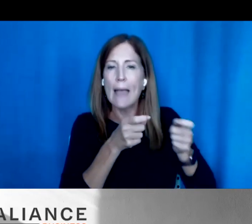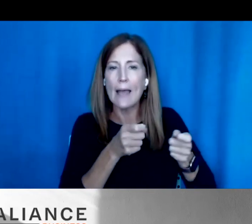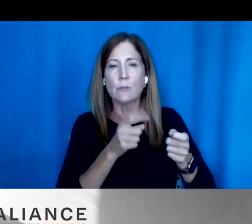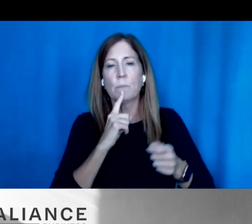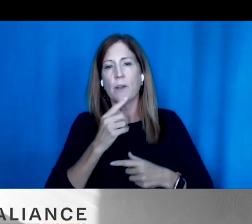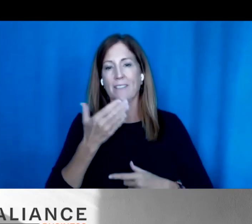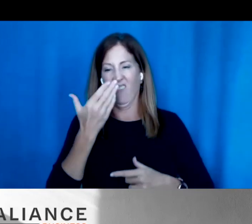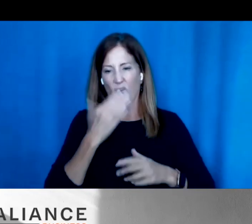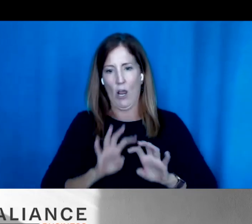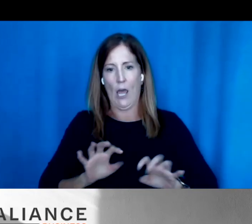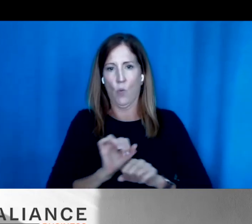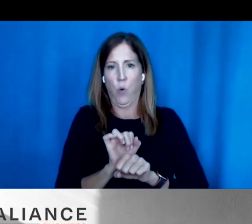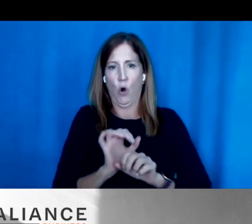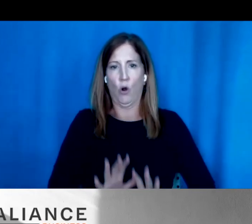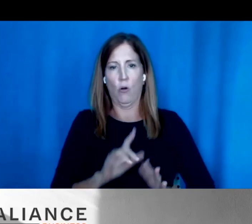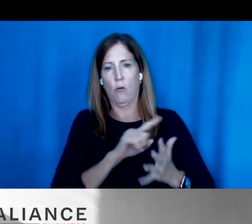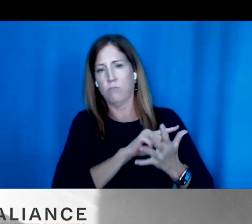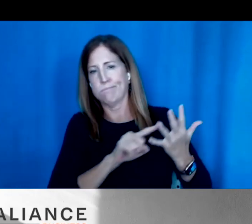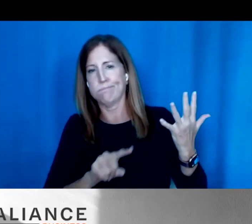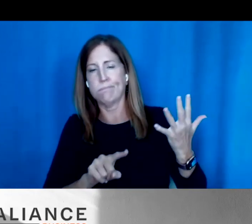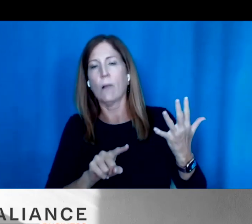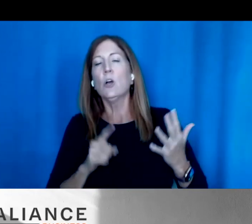learn a little bit more about their